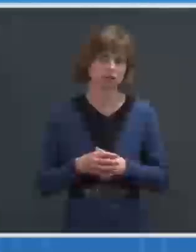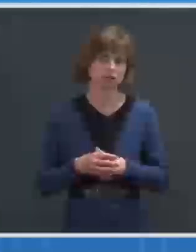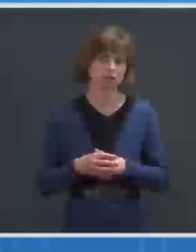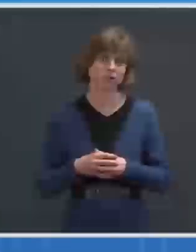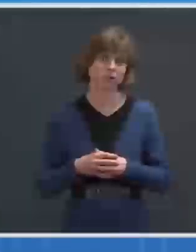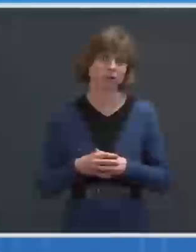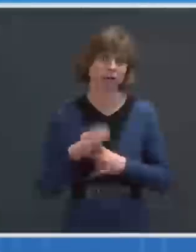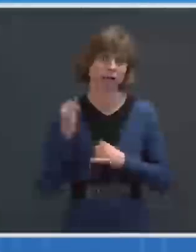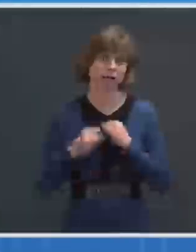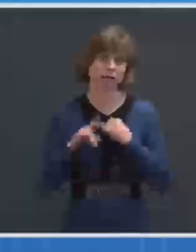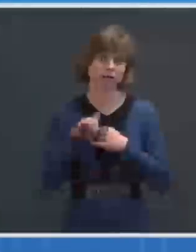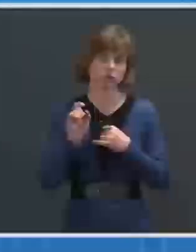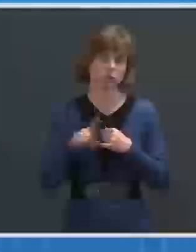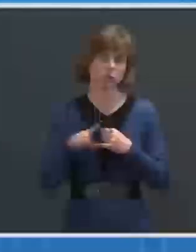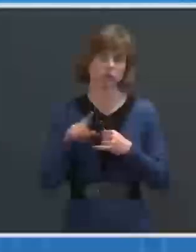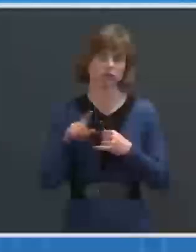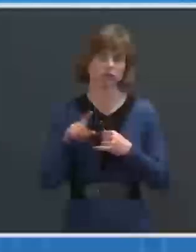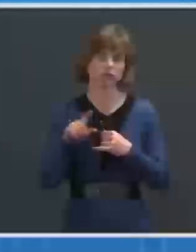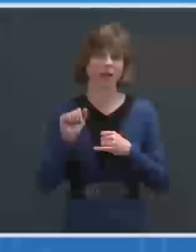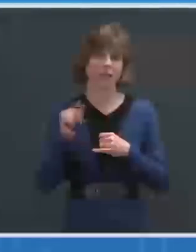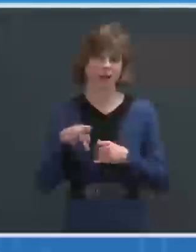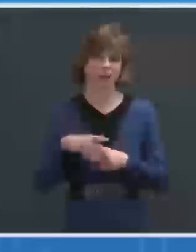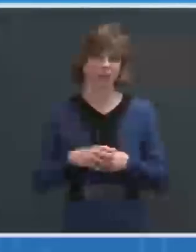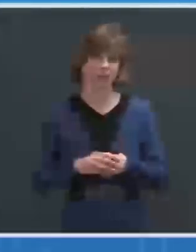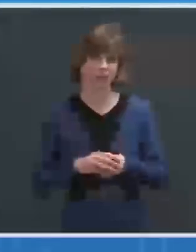Last question, we'll go to Zeke Miller at the Associated Press.